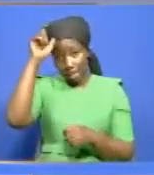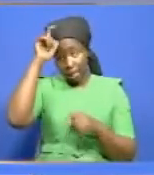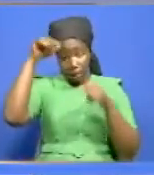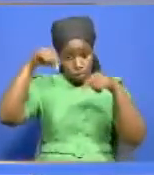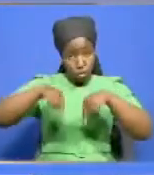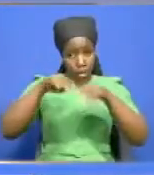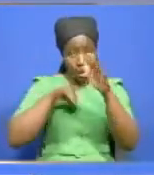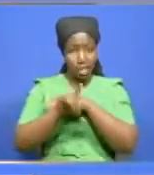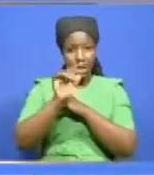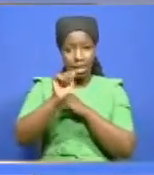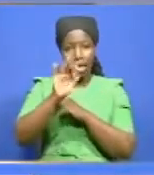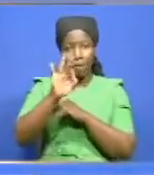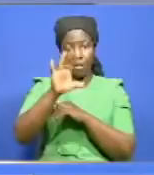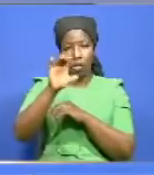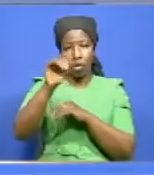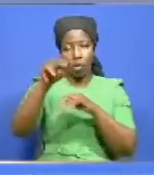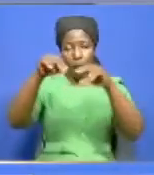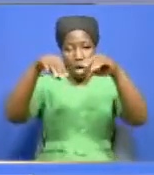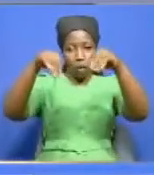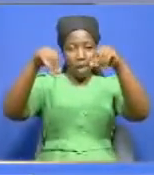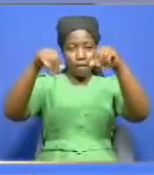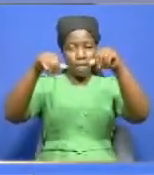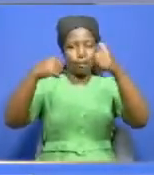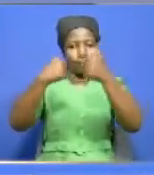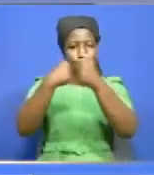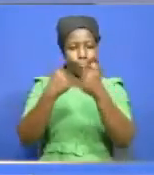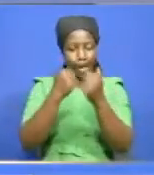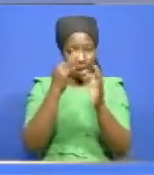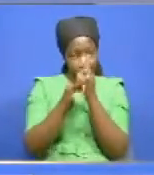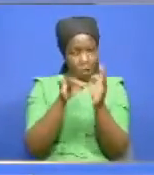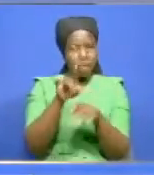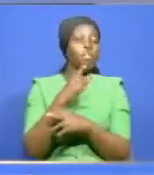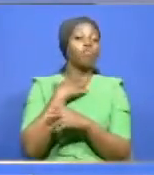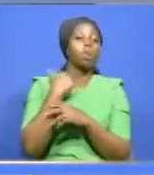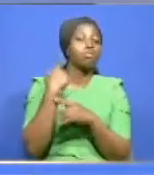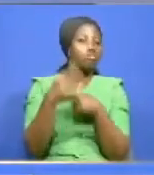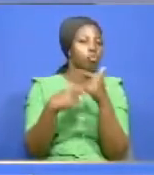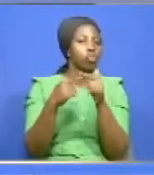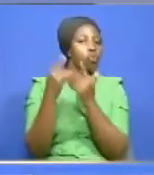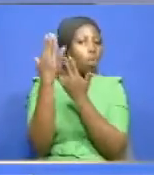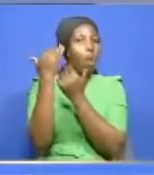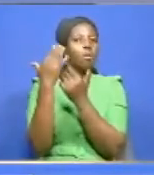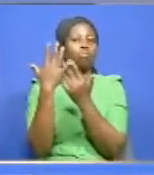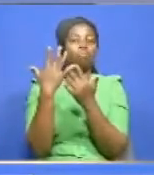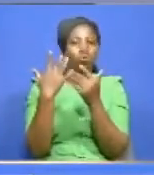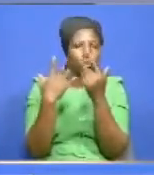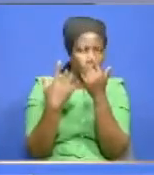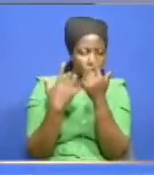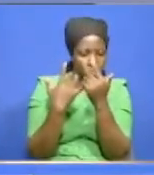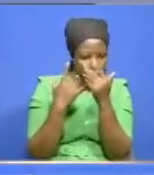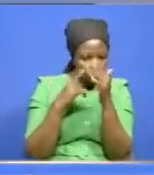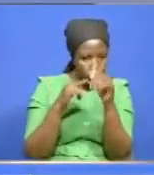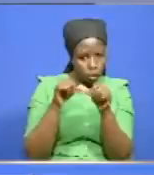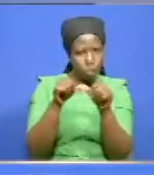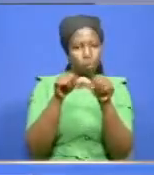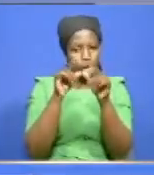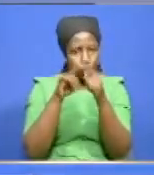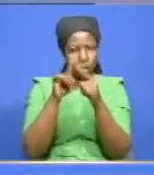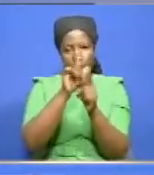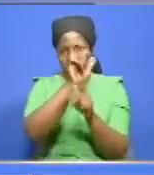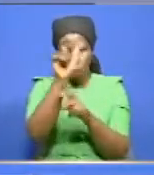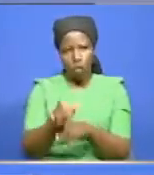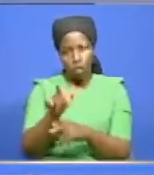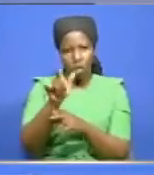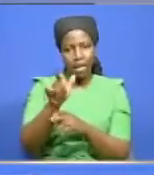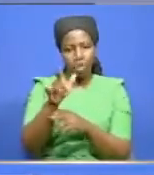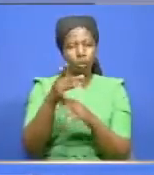their Africa Cup of Nations qualifying match if they are to keep alive their hopes of earning qualification to the continental